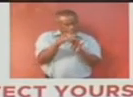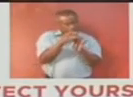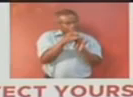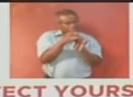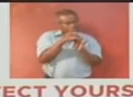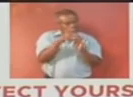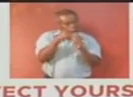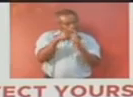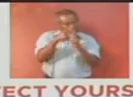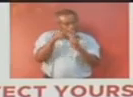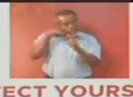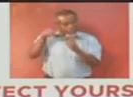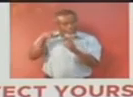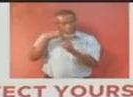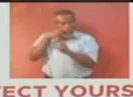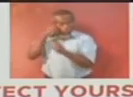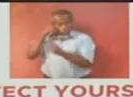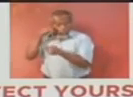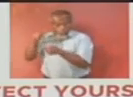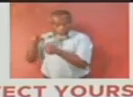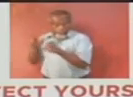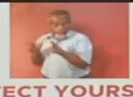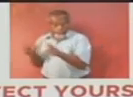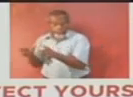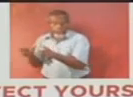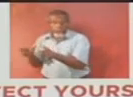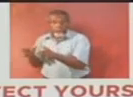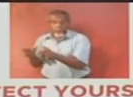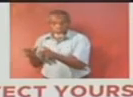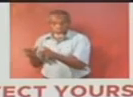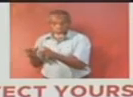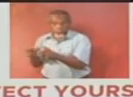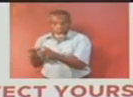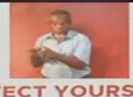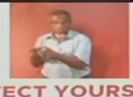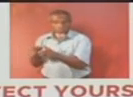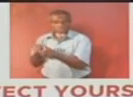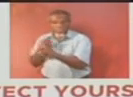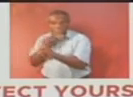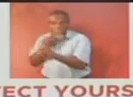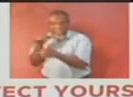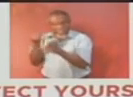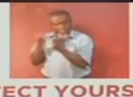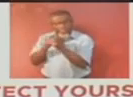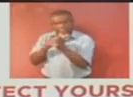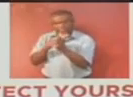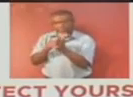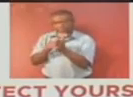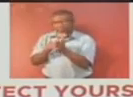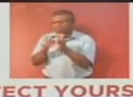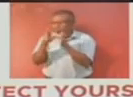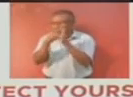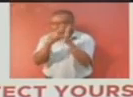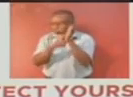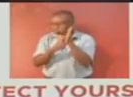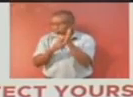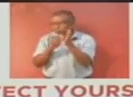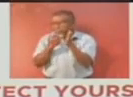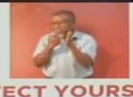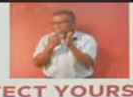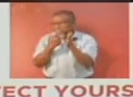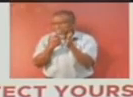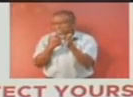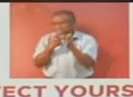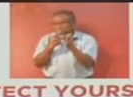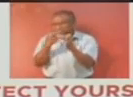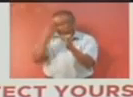have, and we have emphasized, and we can take the opportunity again, to re-emphasize the guidelines that we've provided for